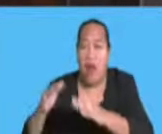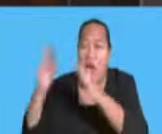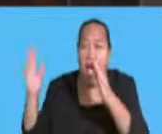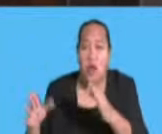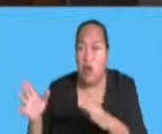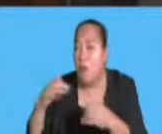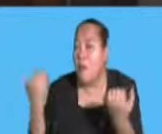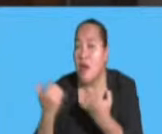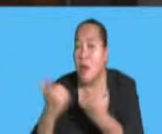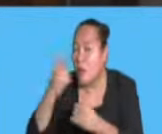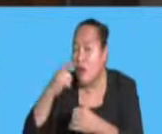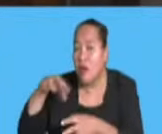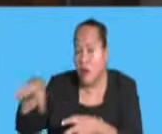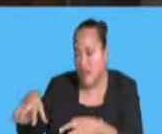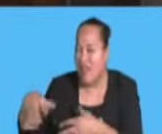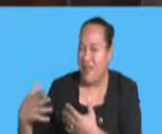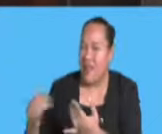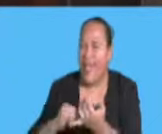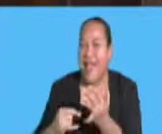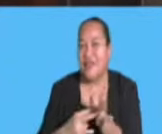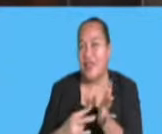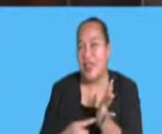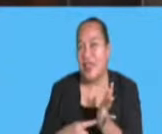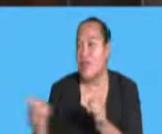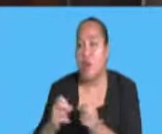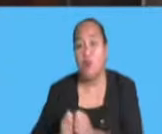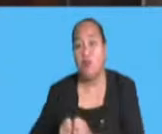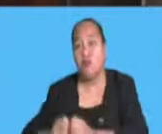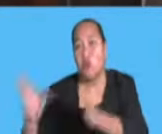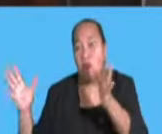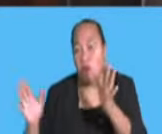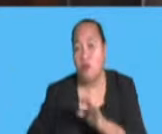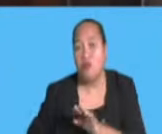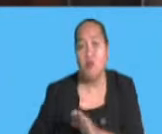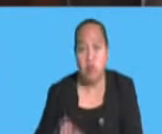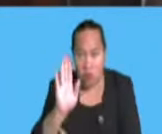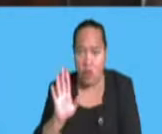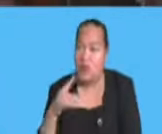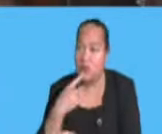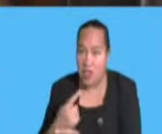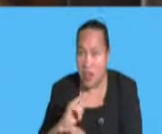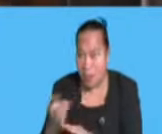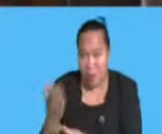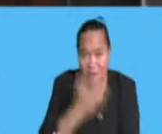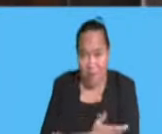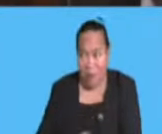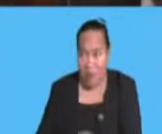majority. That was the so-called SBT boom that went bust even before boom.